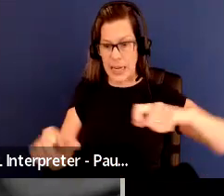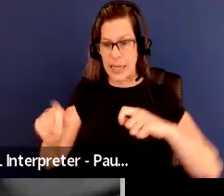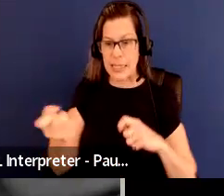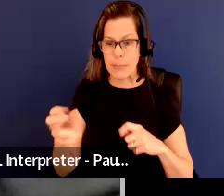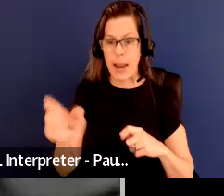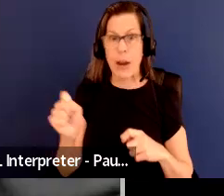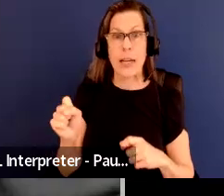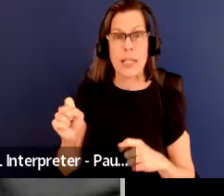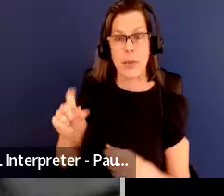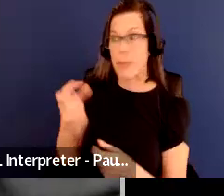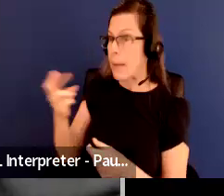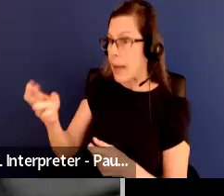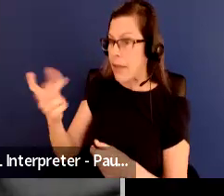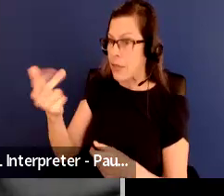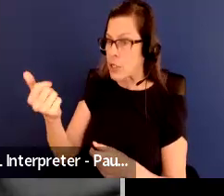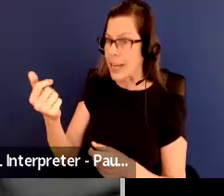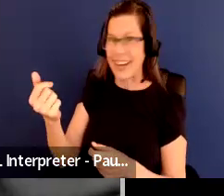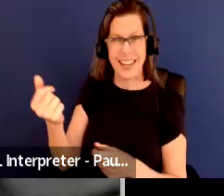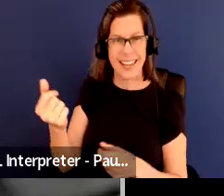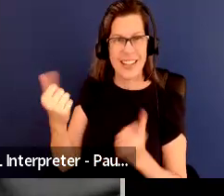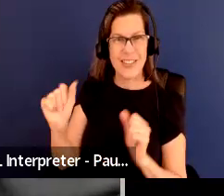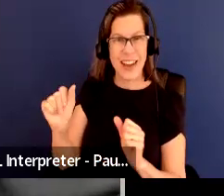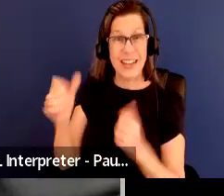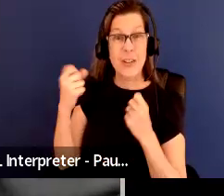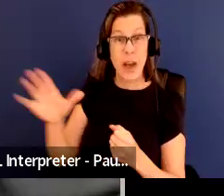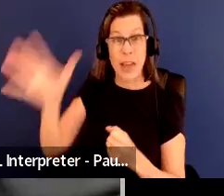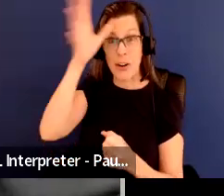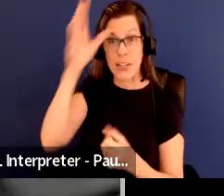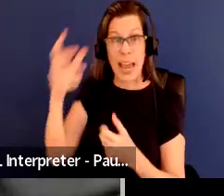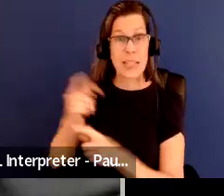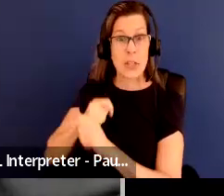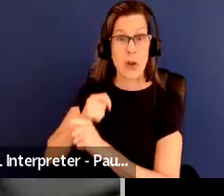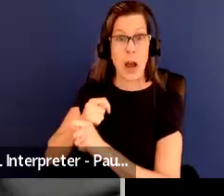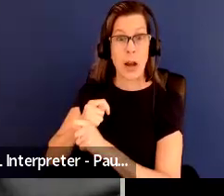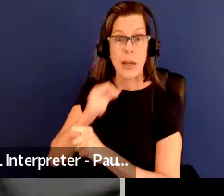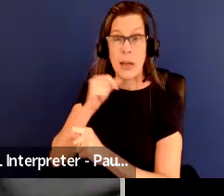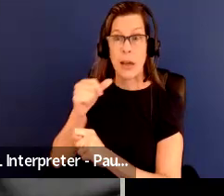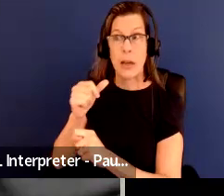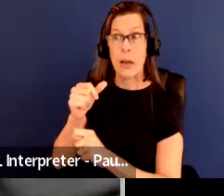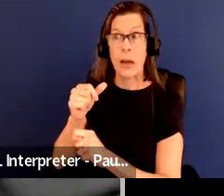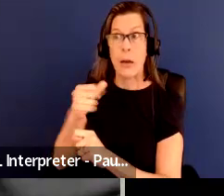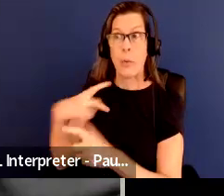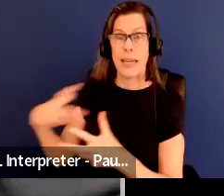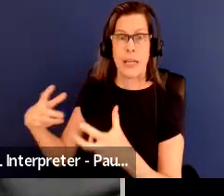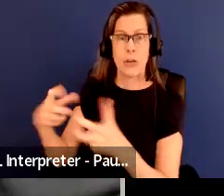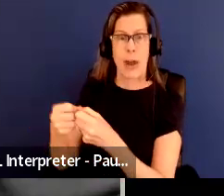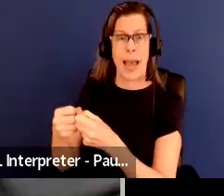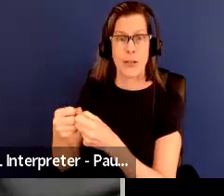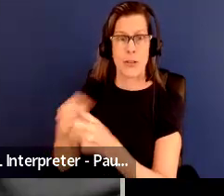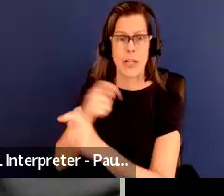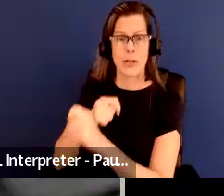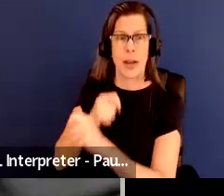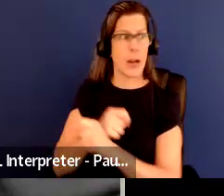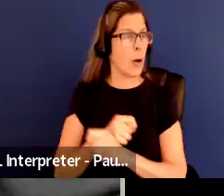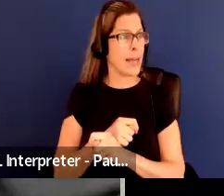at 13. We decided to try and drive her dad's truck and didn't get out of the driveway before we crashed the truck. Oh my goodness, her family